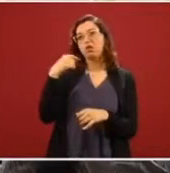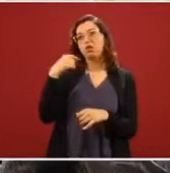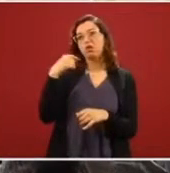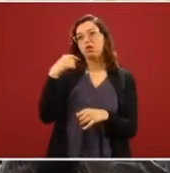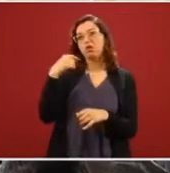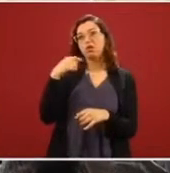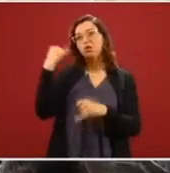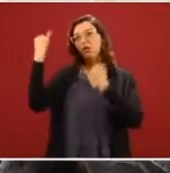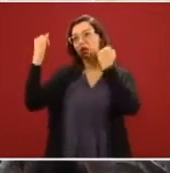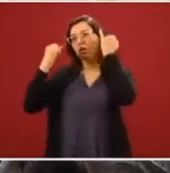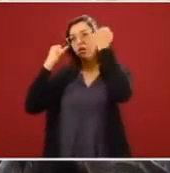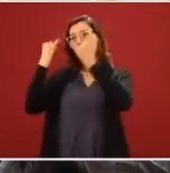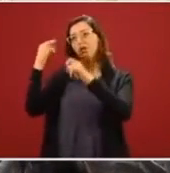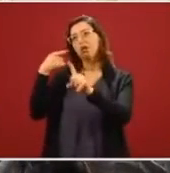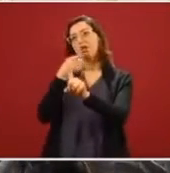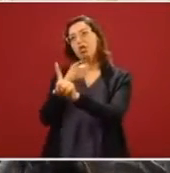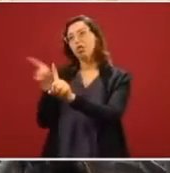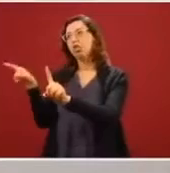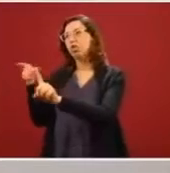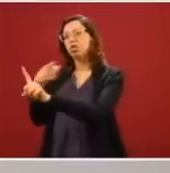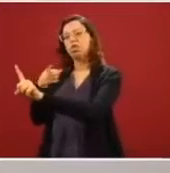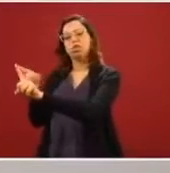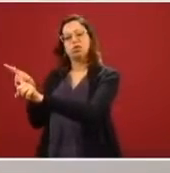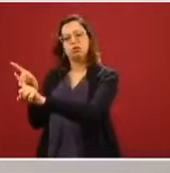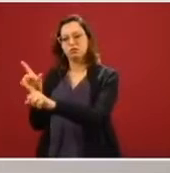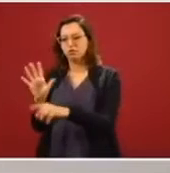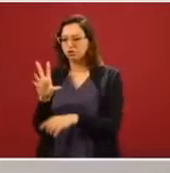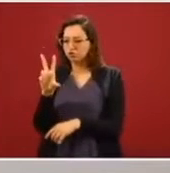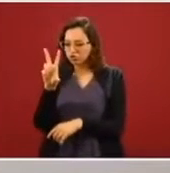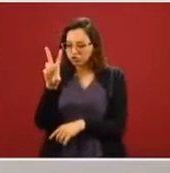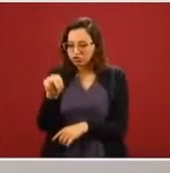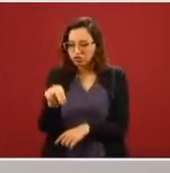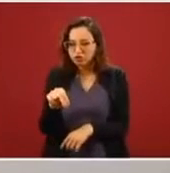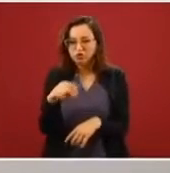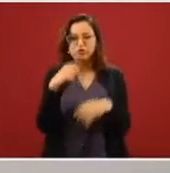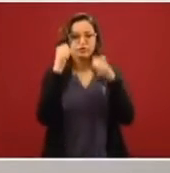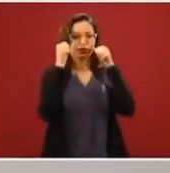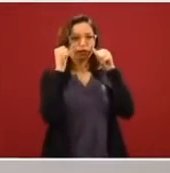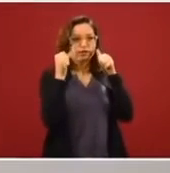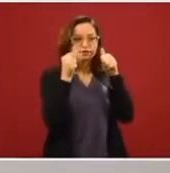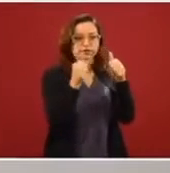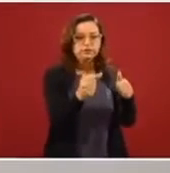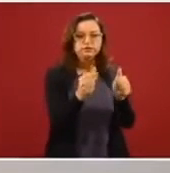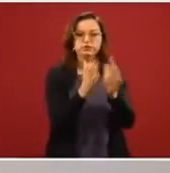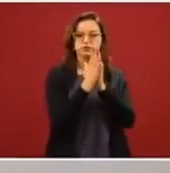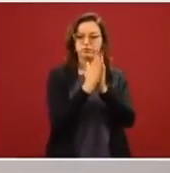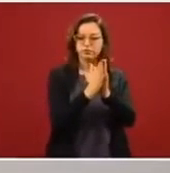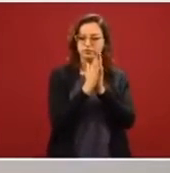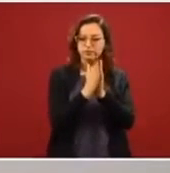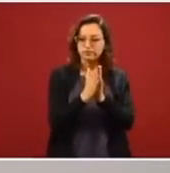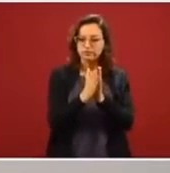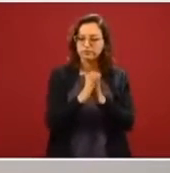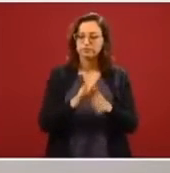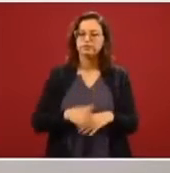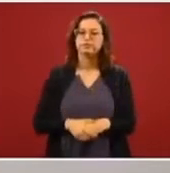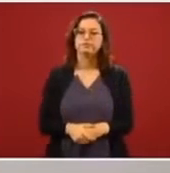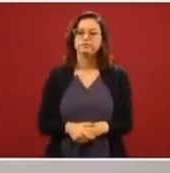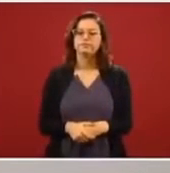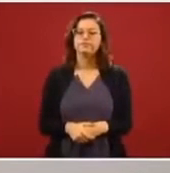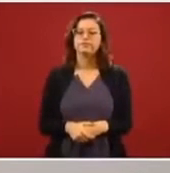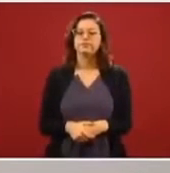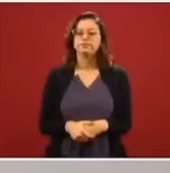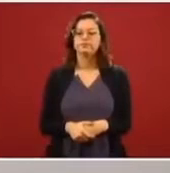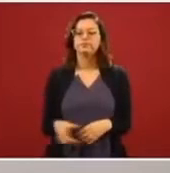And let's go. La responsabilidad The y el compromiso que hemos responsibility adquirido and the commitment we have eh, acquired con